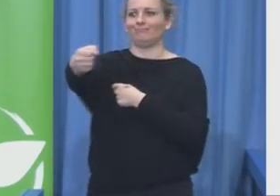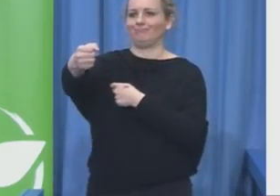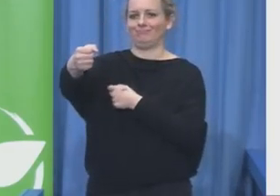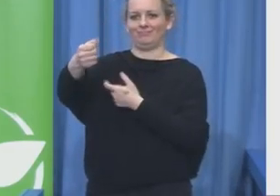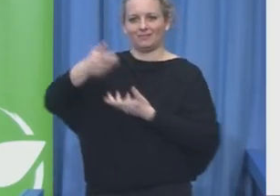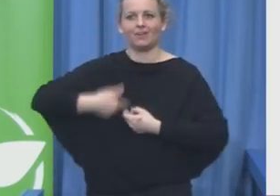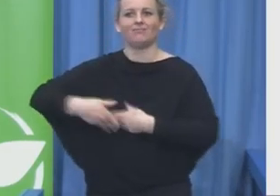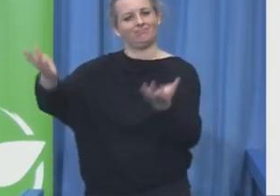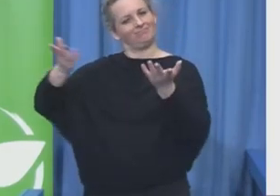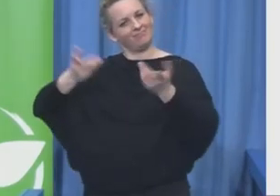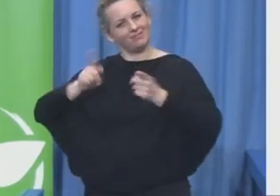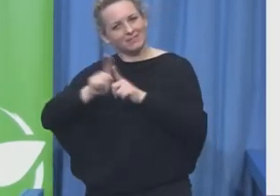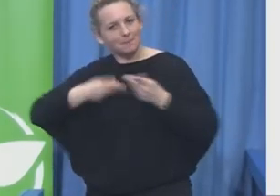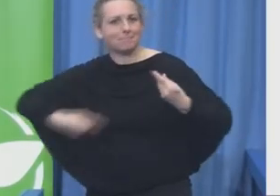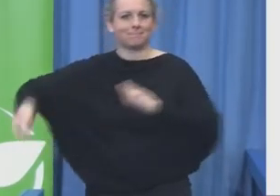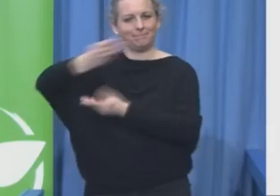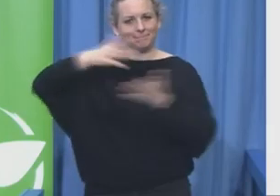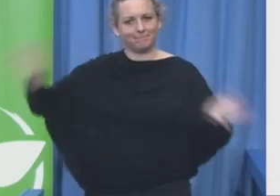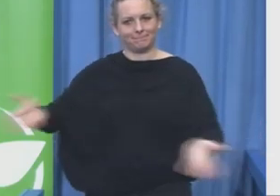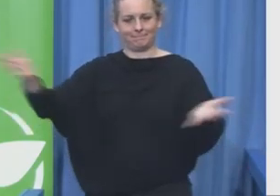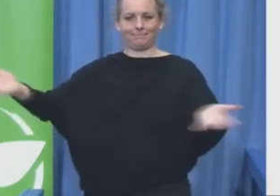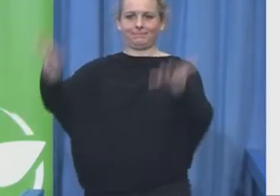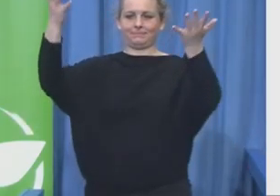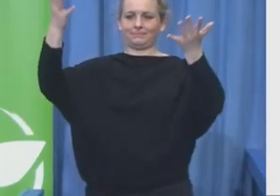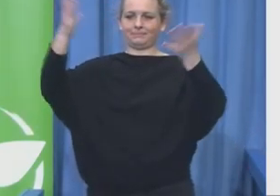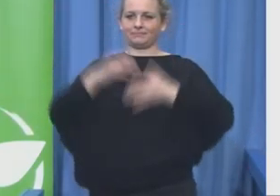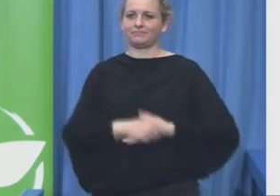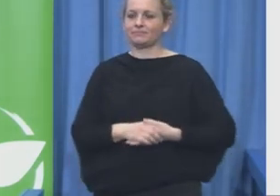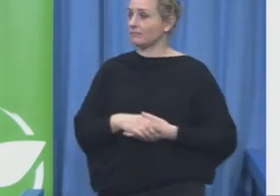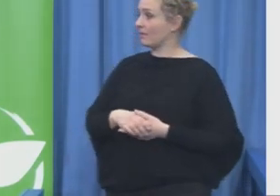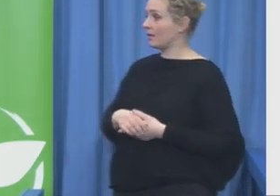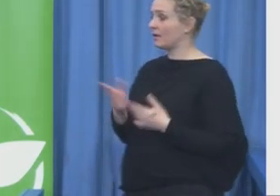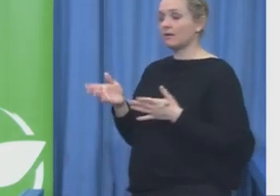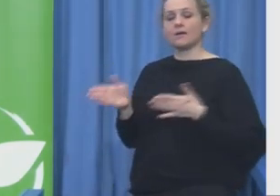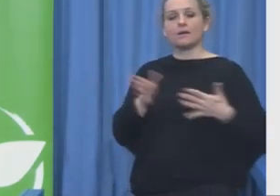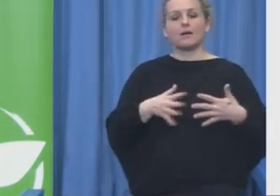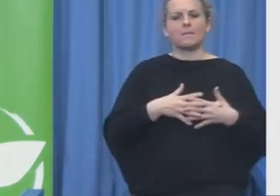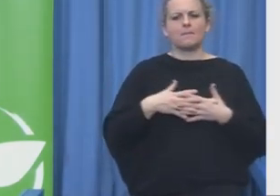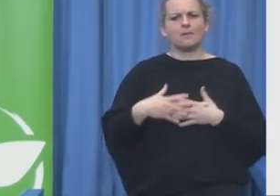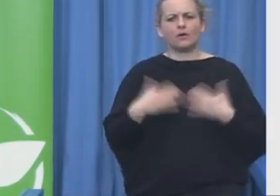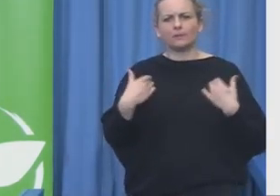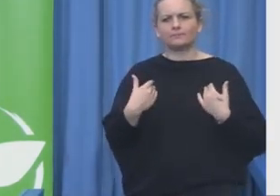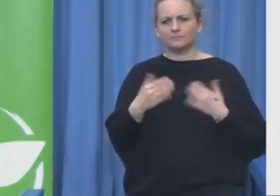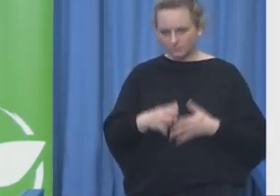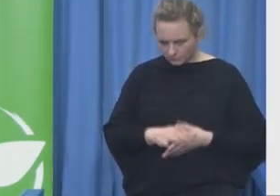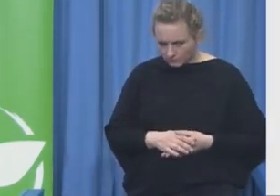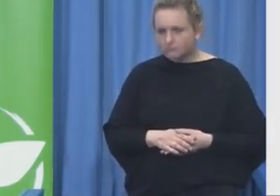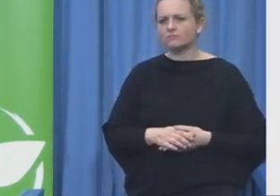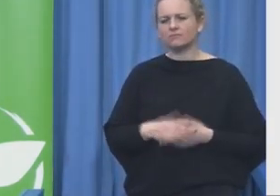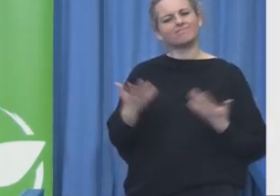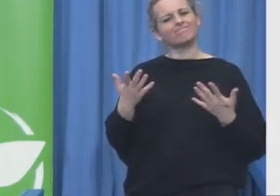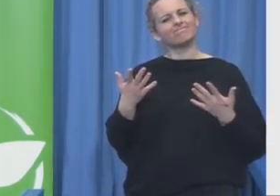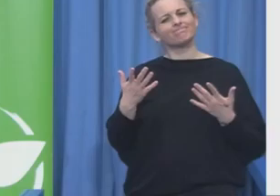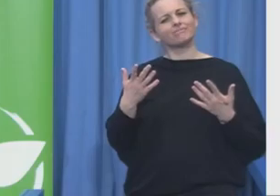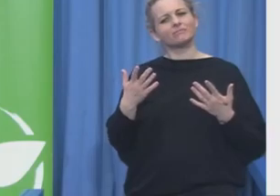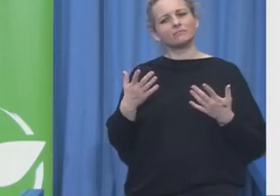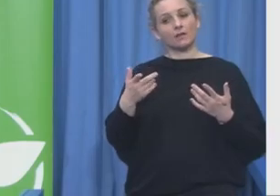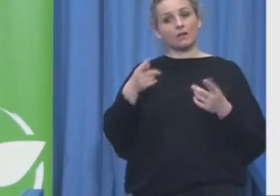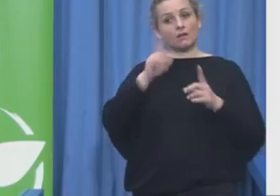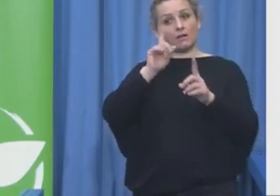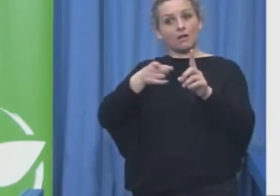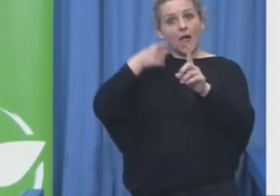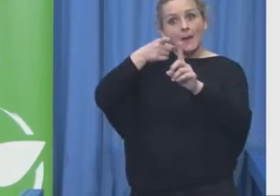I would add, the future is to continue to increase access to mainstream employment opportunities, mainstream technical and